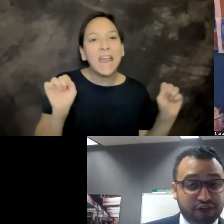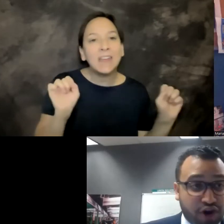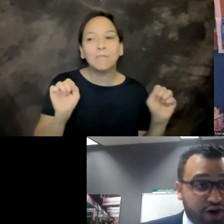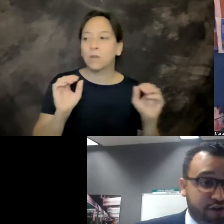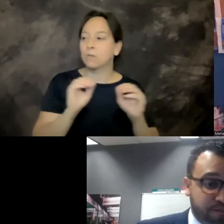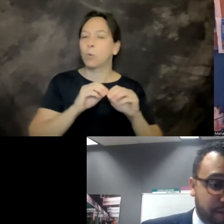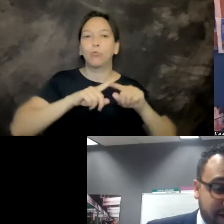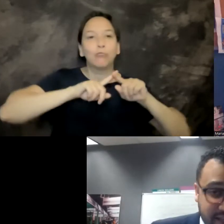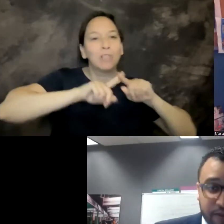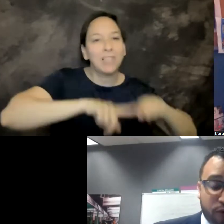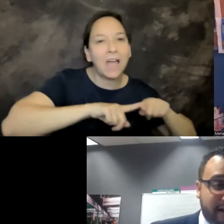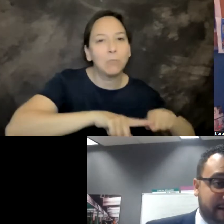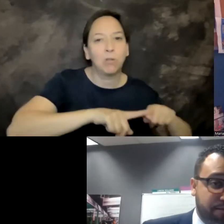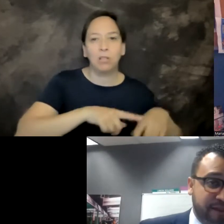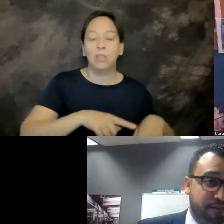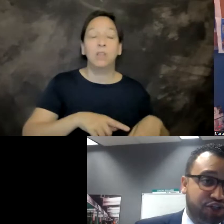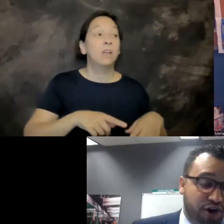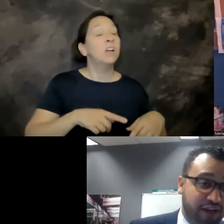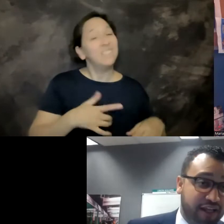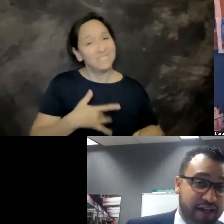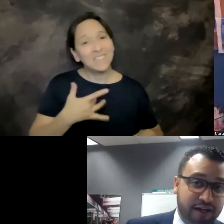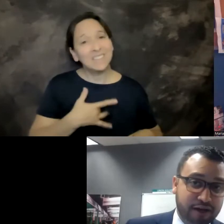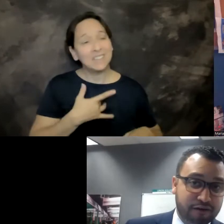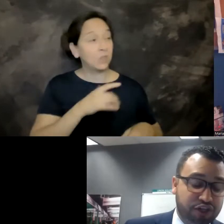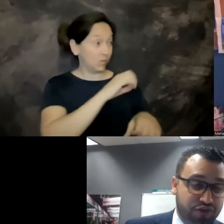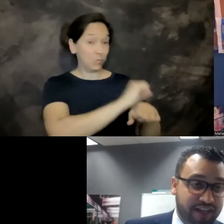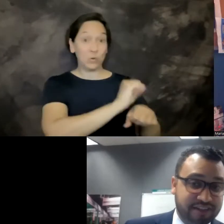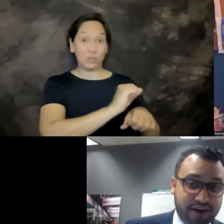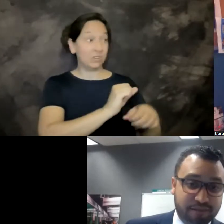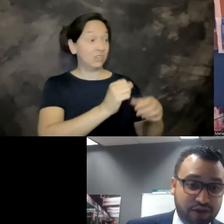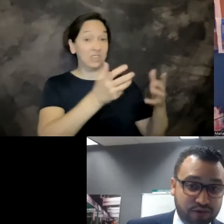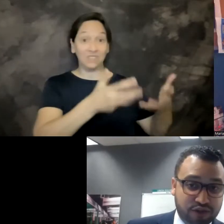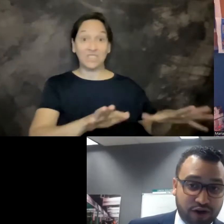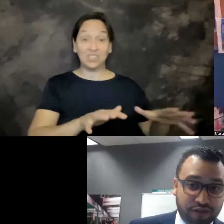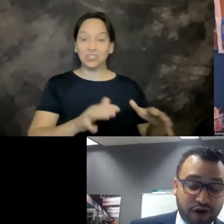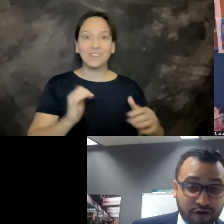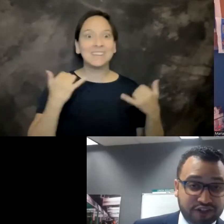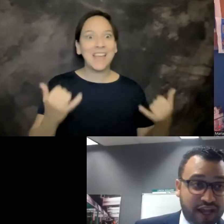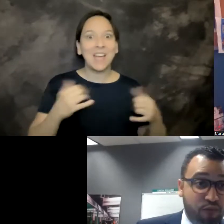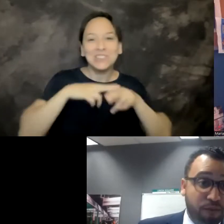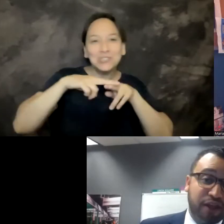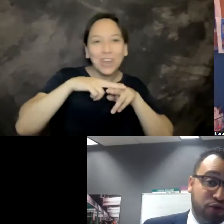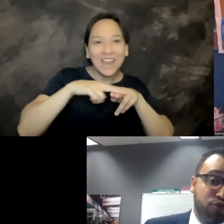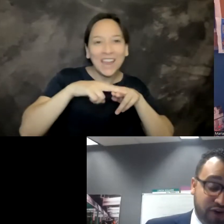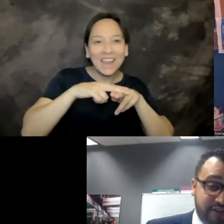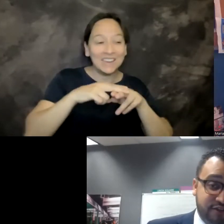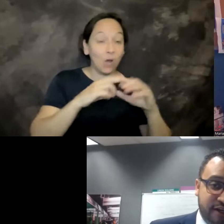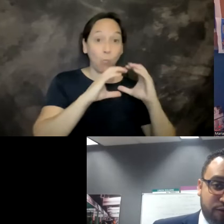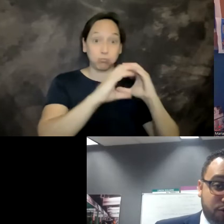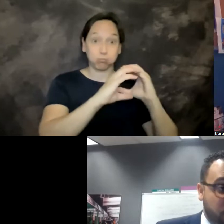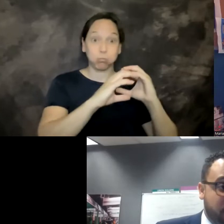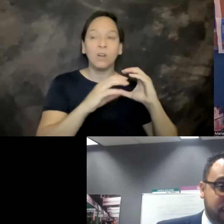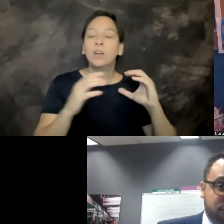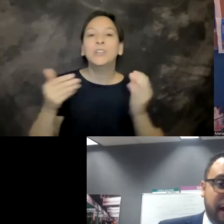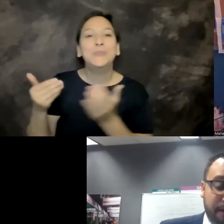that by the time the work is complete, the majority of the trains that are going to be used on the Orange Line will be new trains,